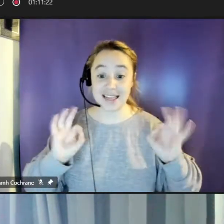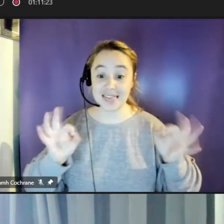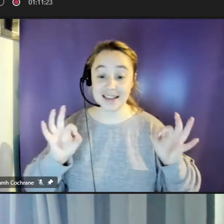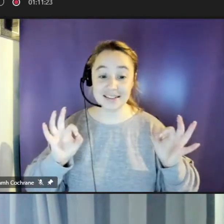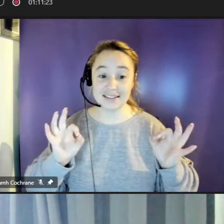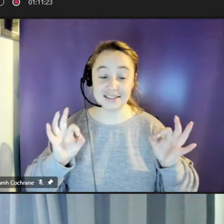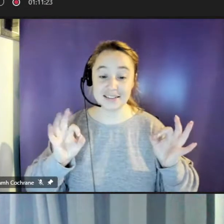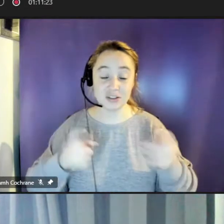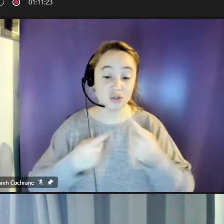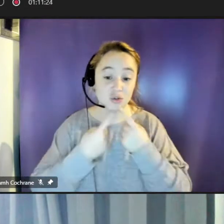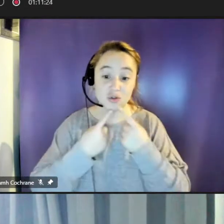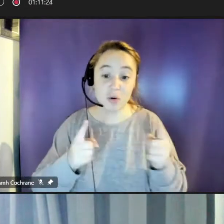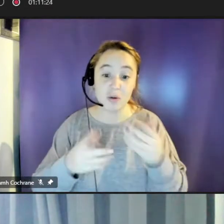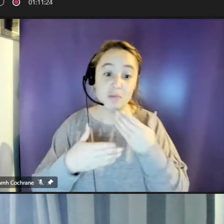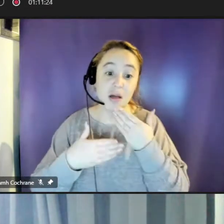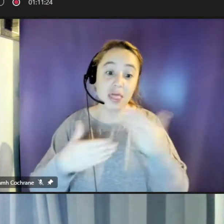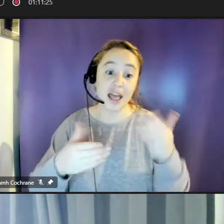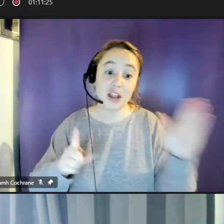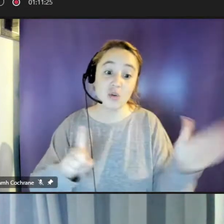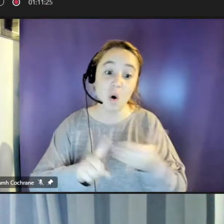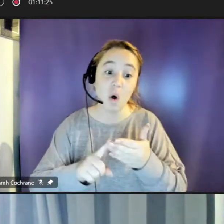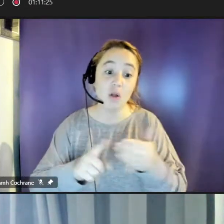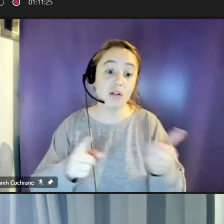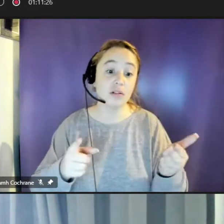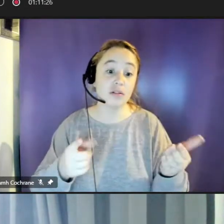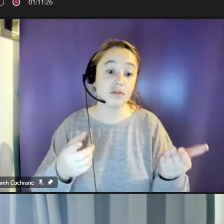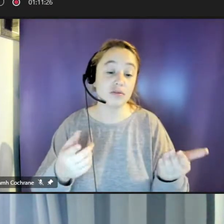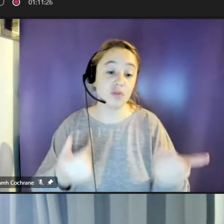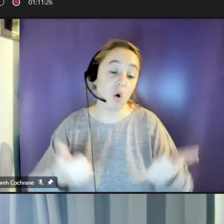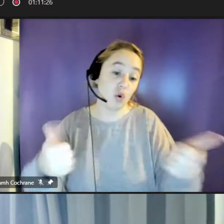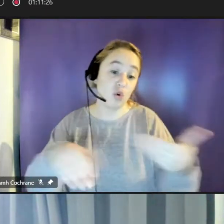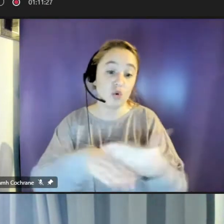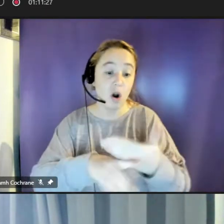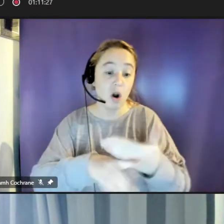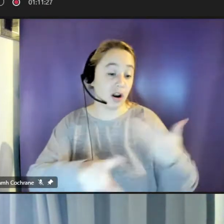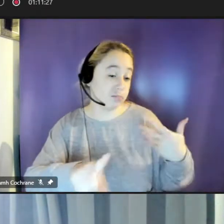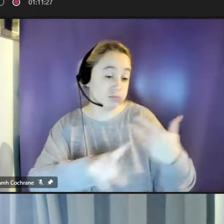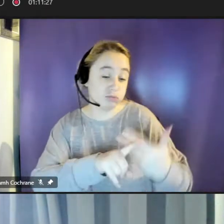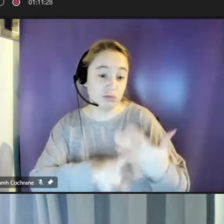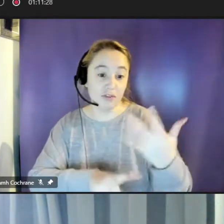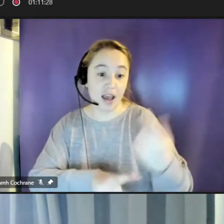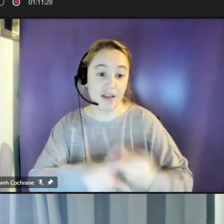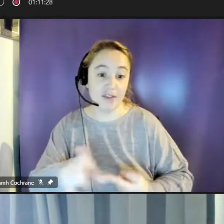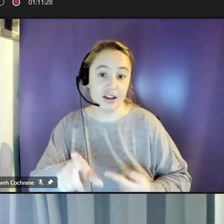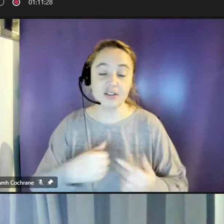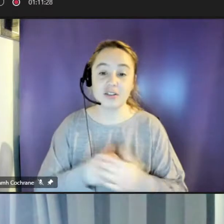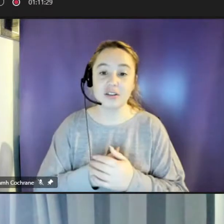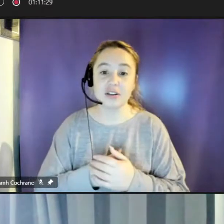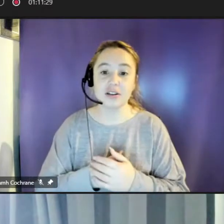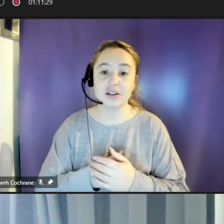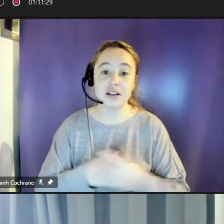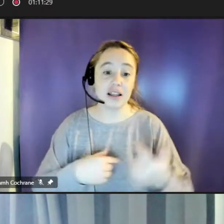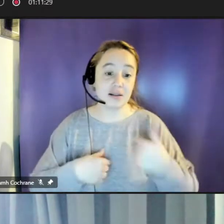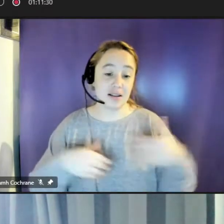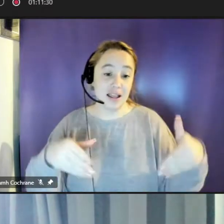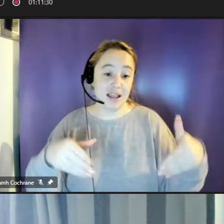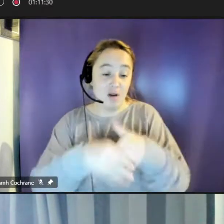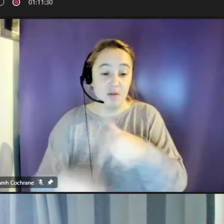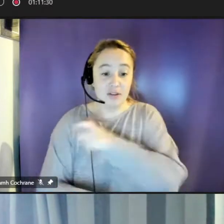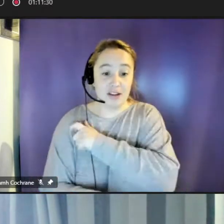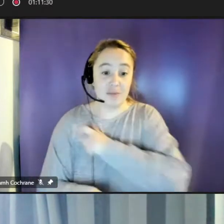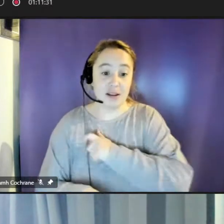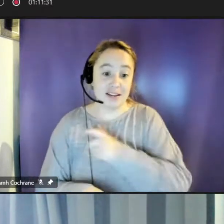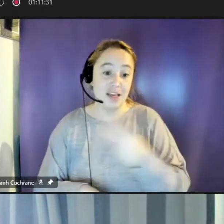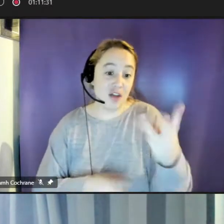to report, but just to thank you all for your good work over the last 5 years. Granted, I've only been on this committee for the last